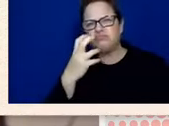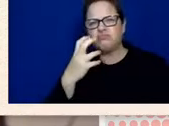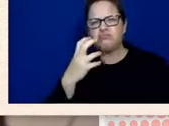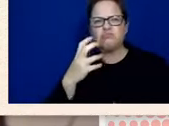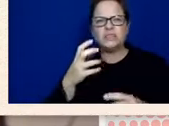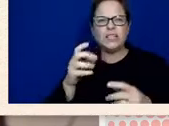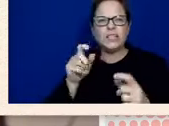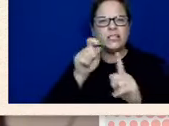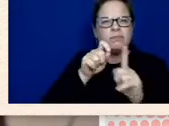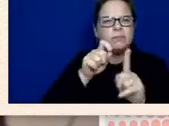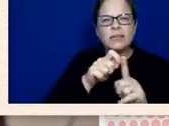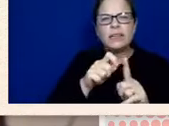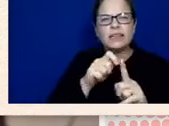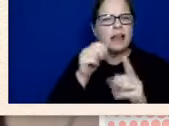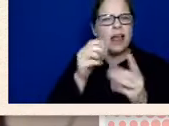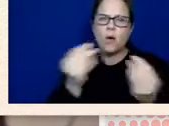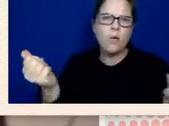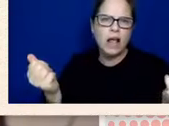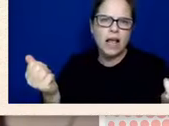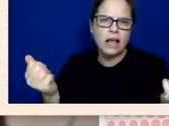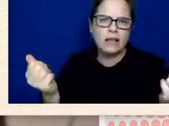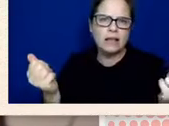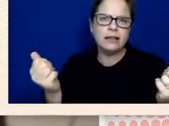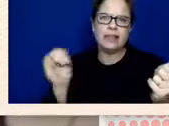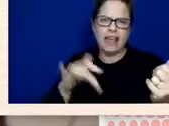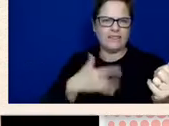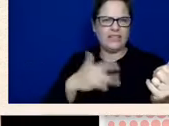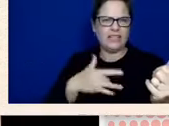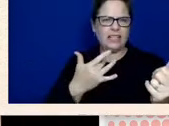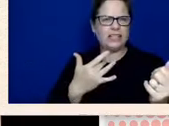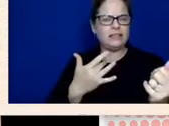away. And so that's something that